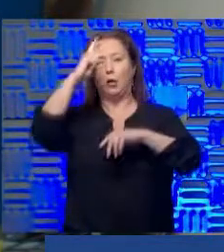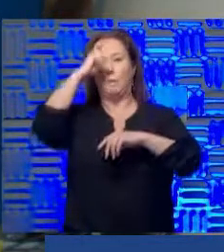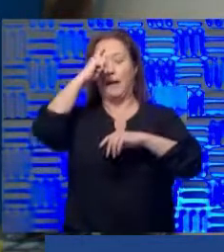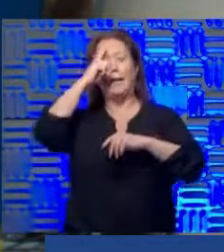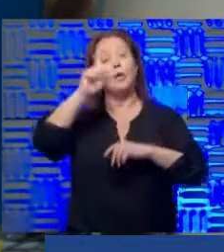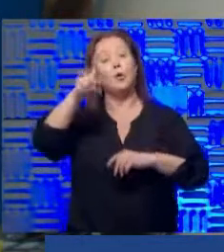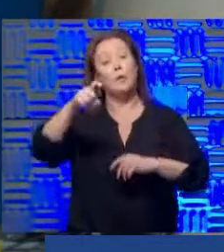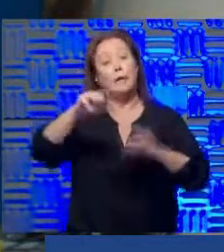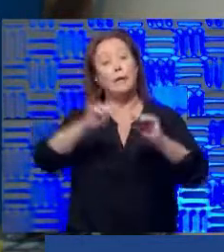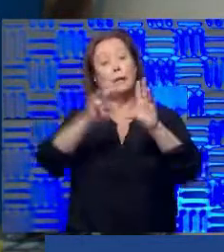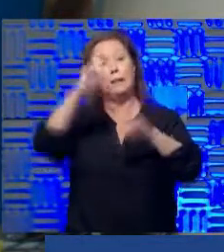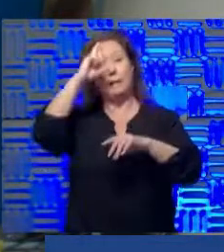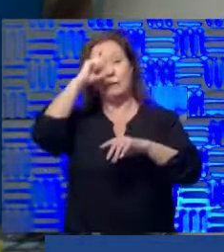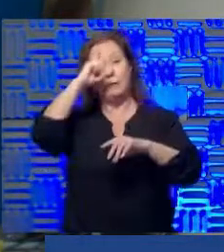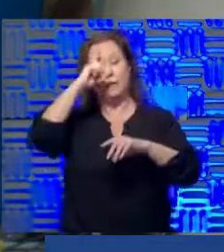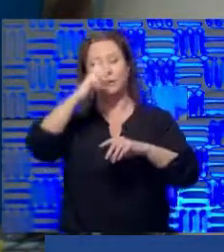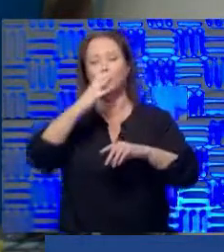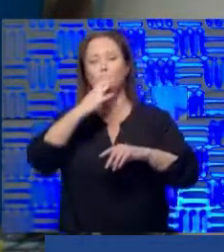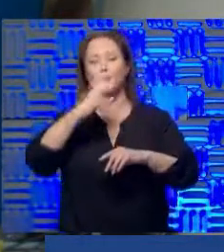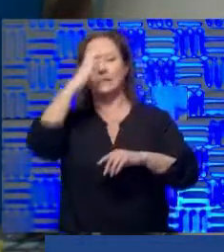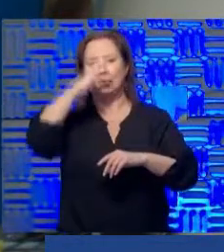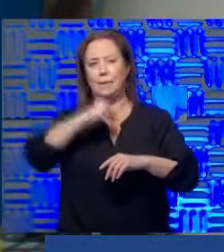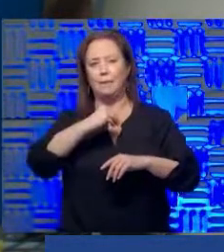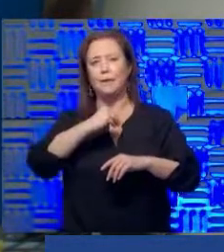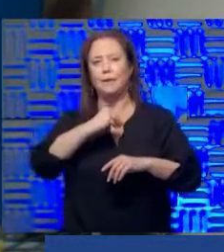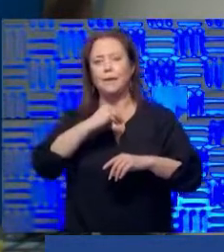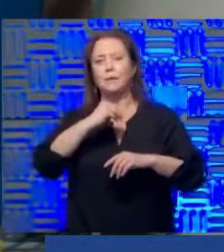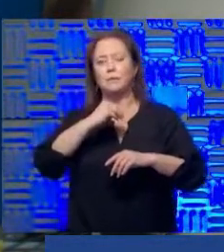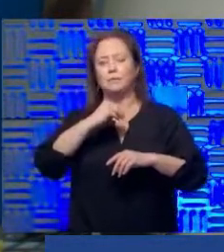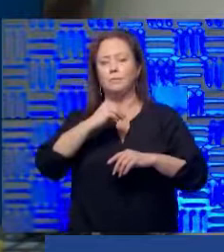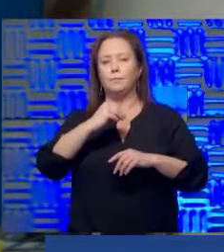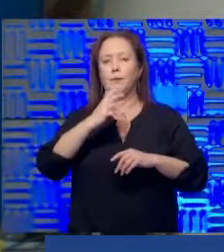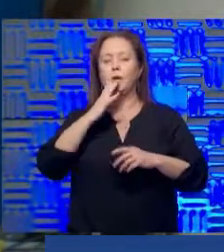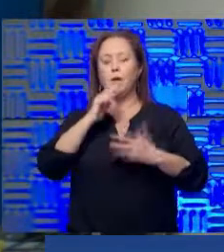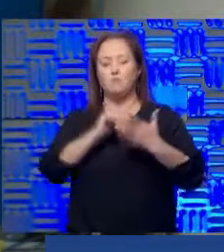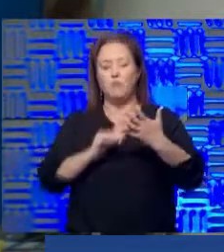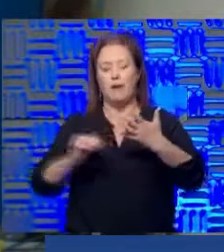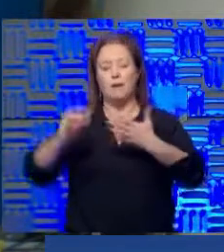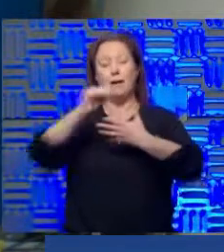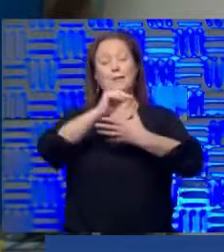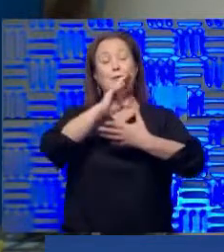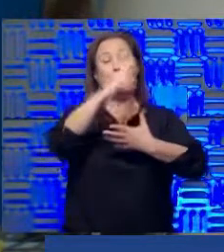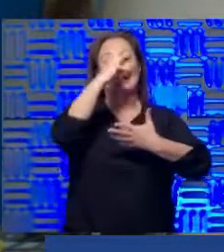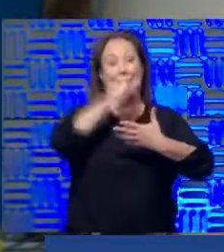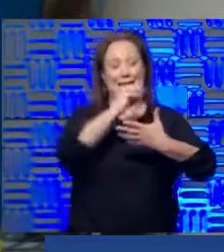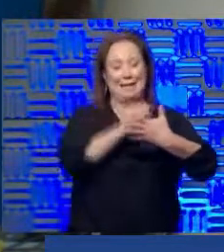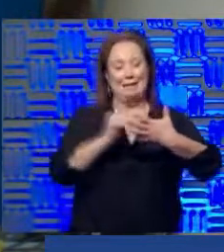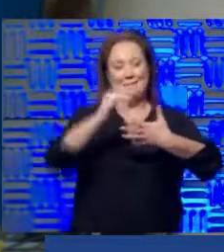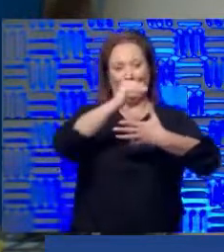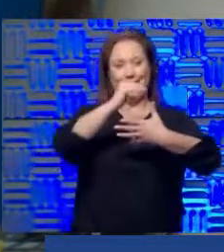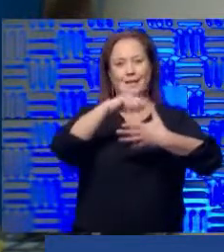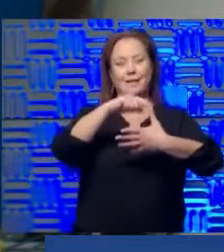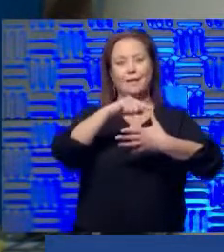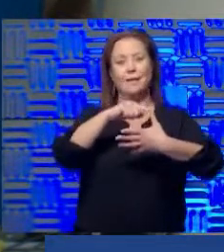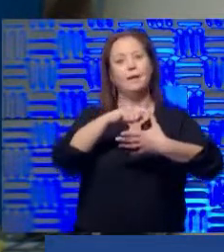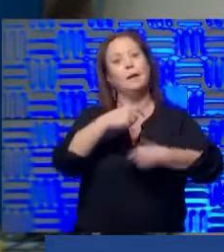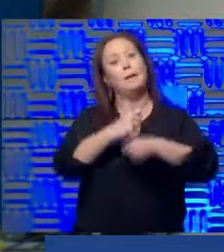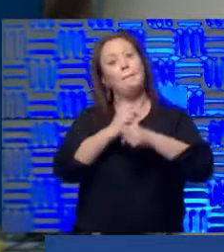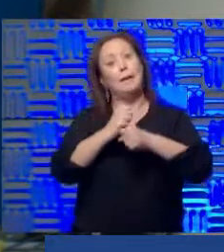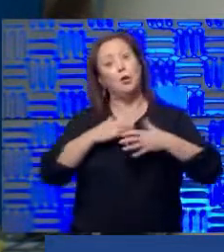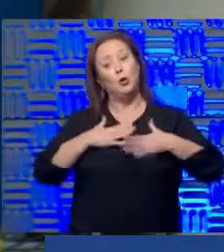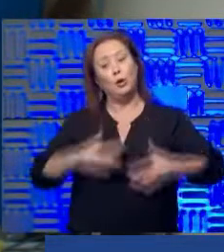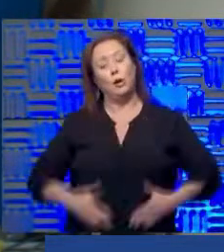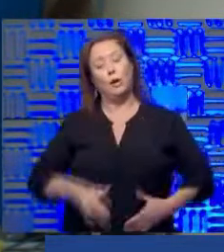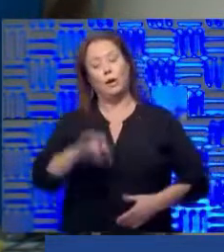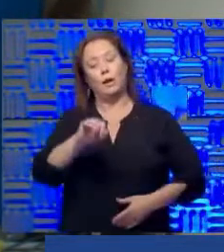be able to do that during the daytime. So just a thought there that prioritize the sleep also to make your immune